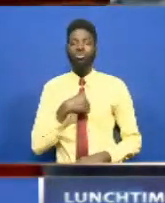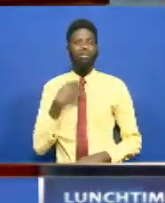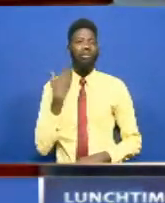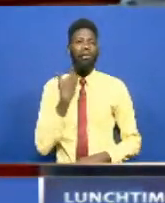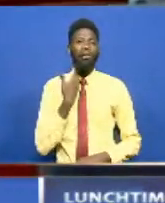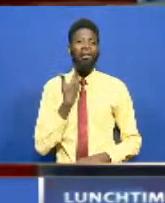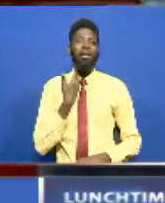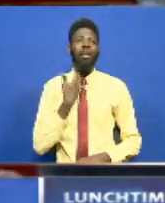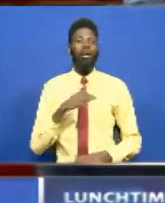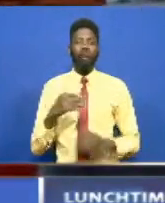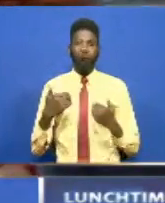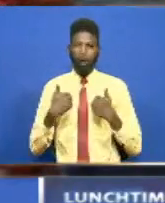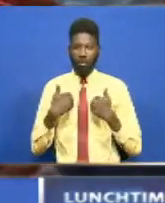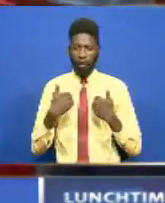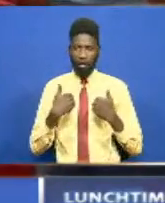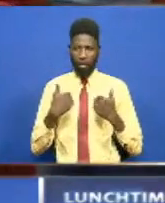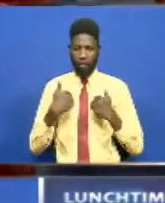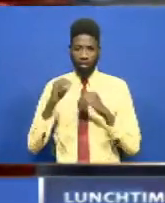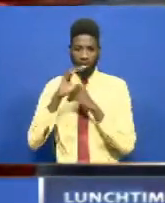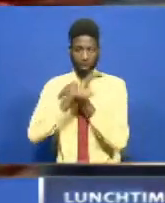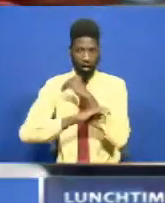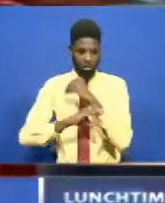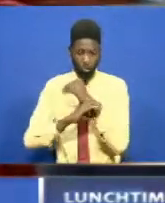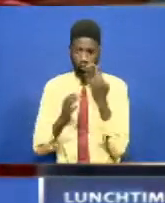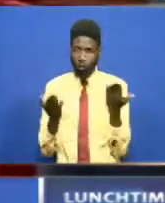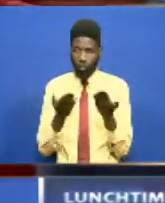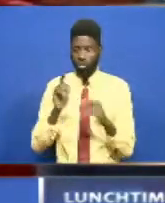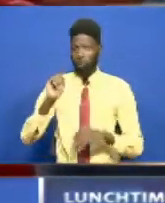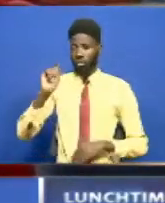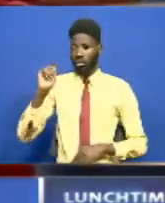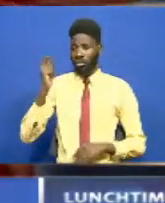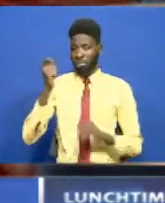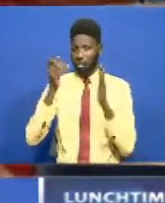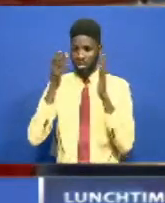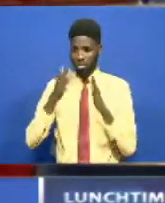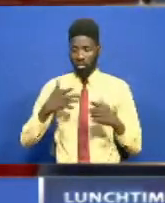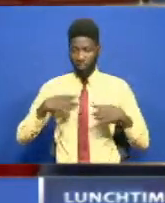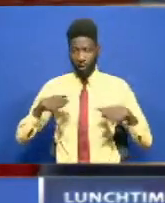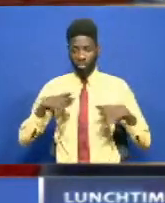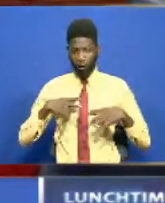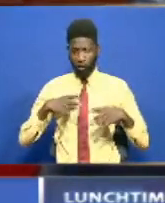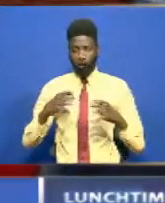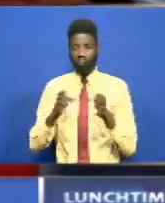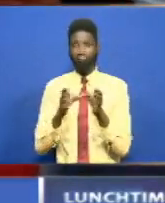na dunia ambayo wa Kenya watakuwa wanagawanyika